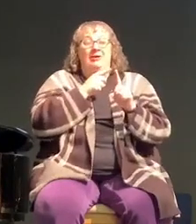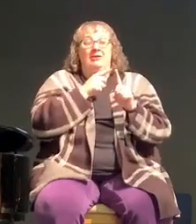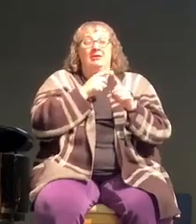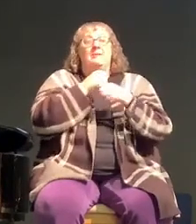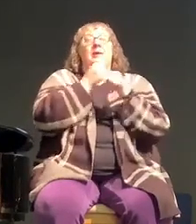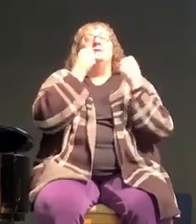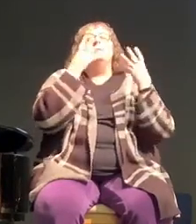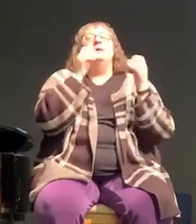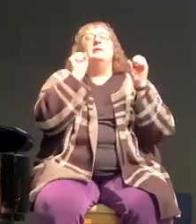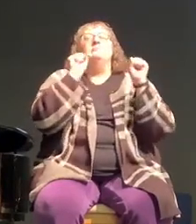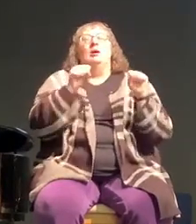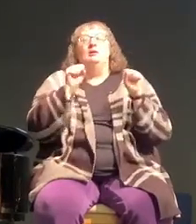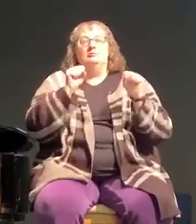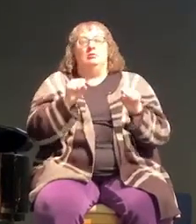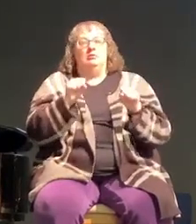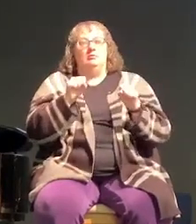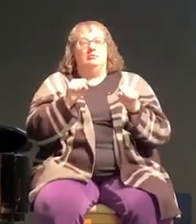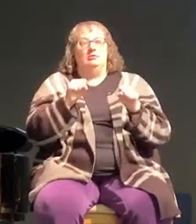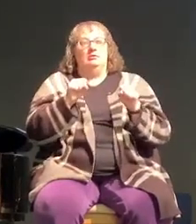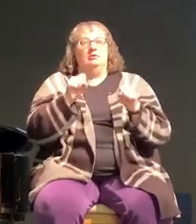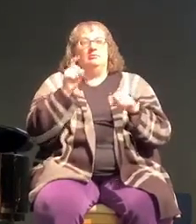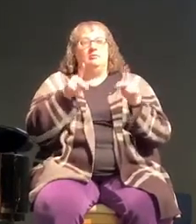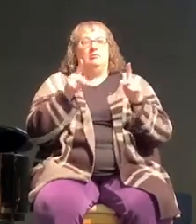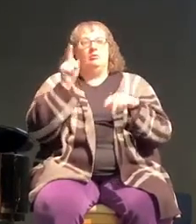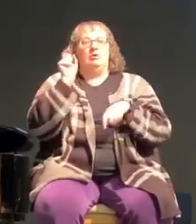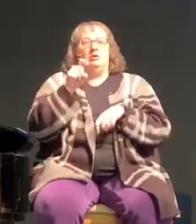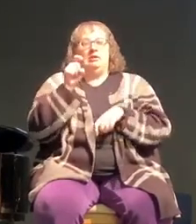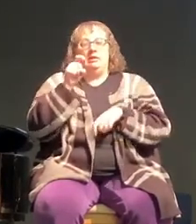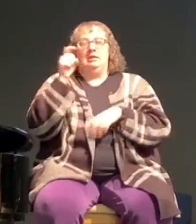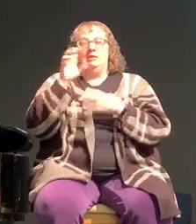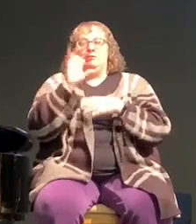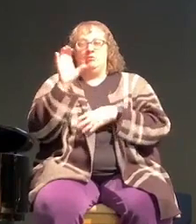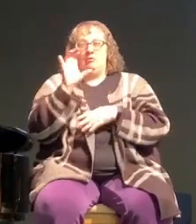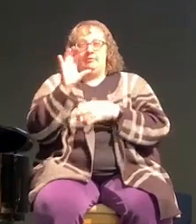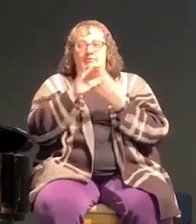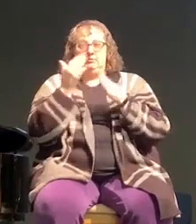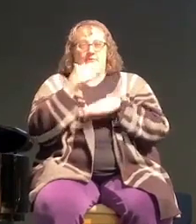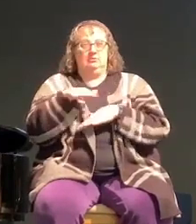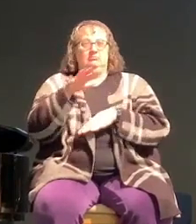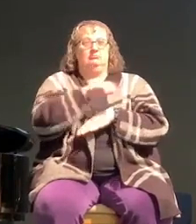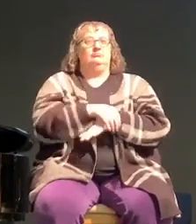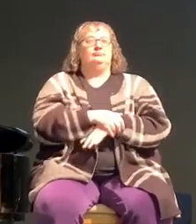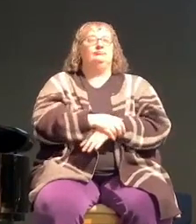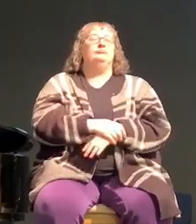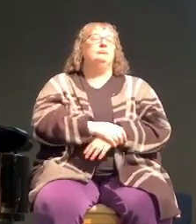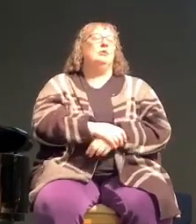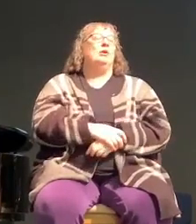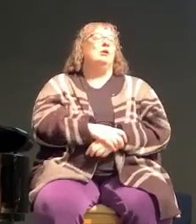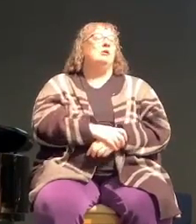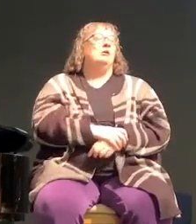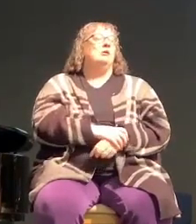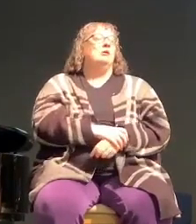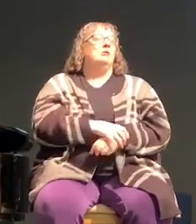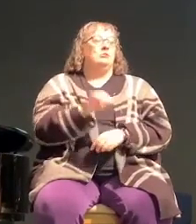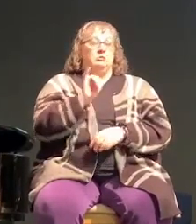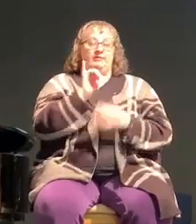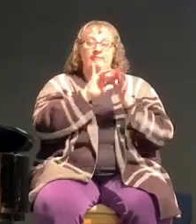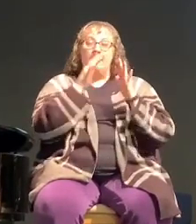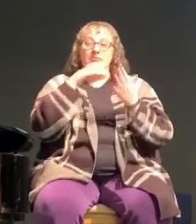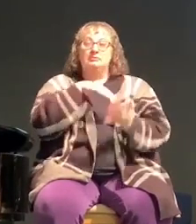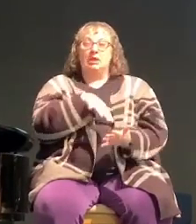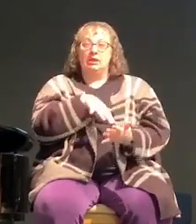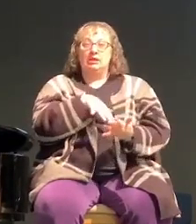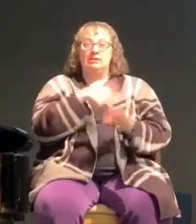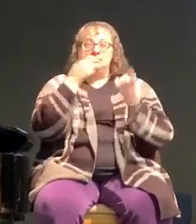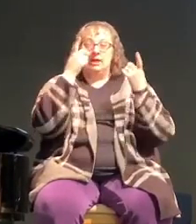as many mats as possible for those that are in need out in Columbus and the city area there. We also have a Bible study